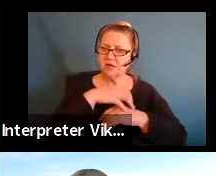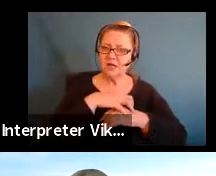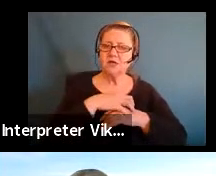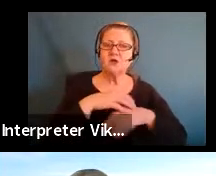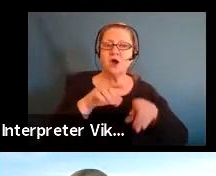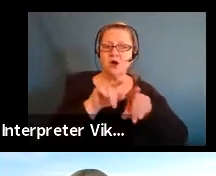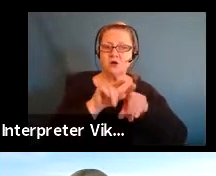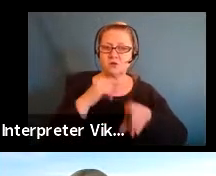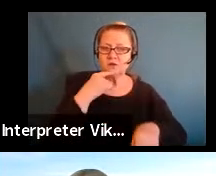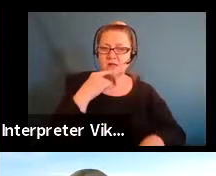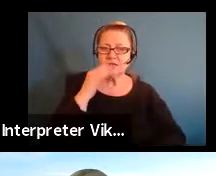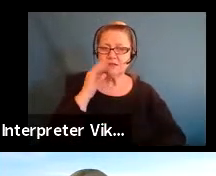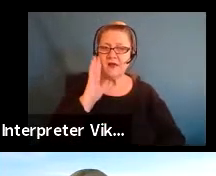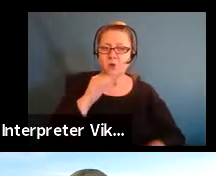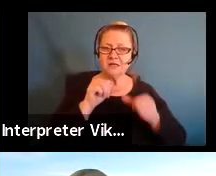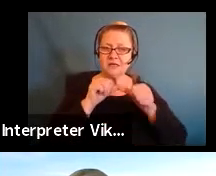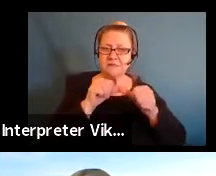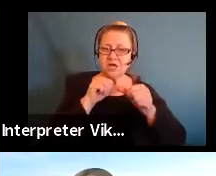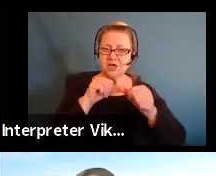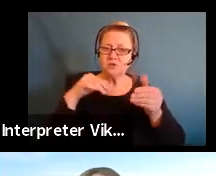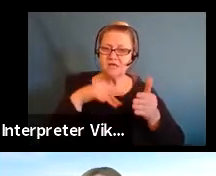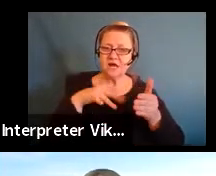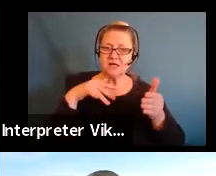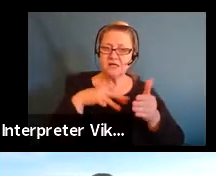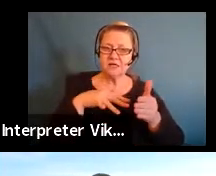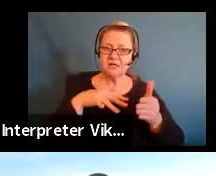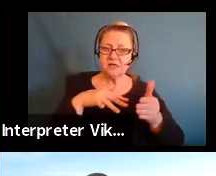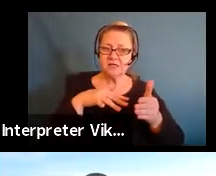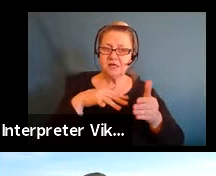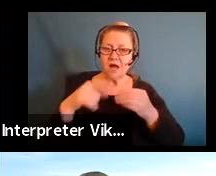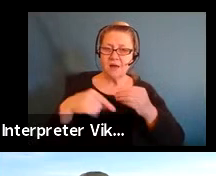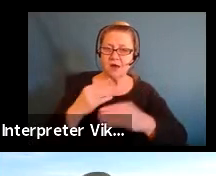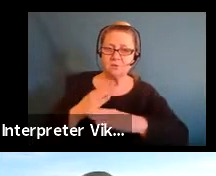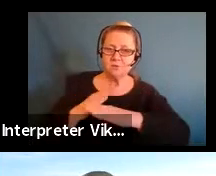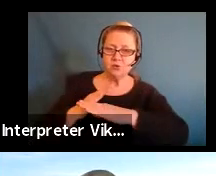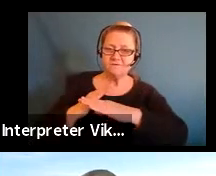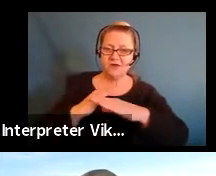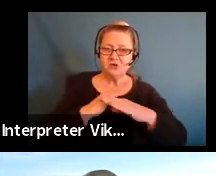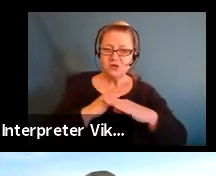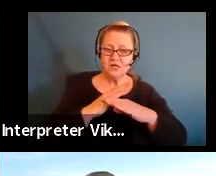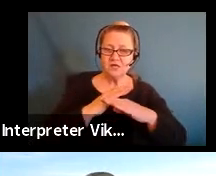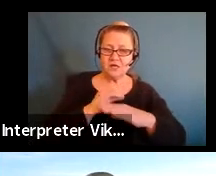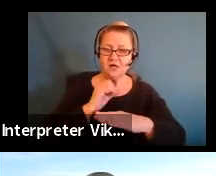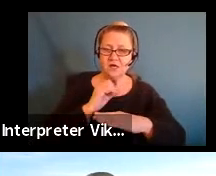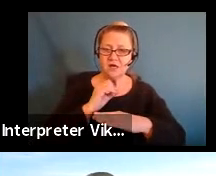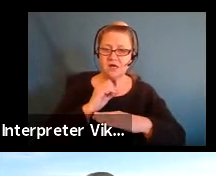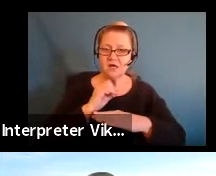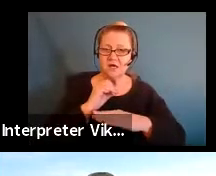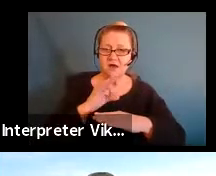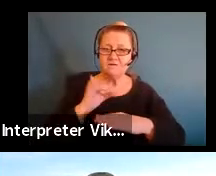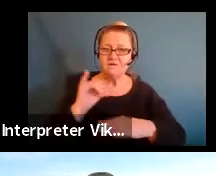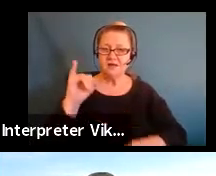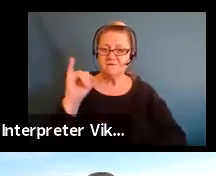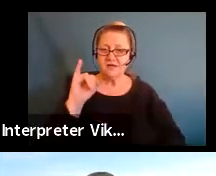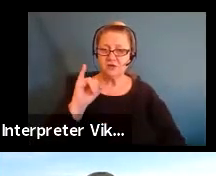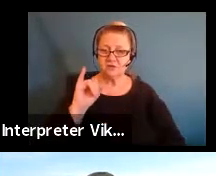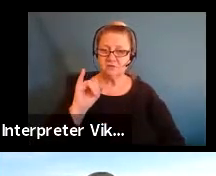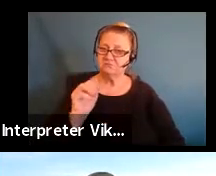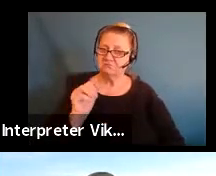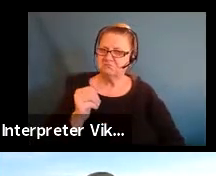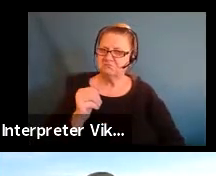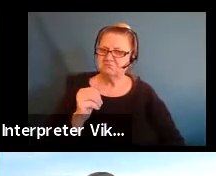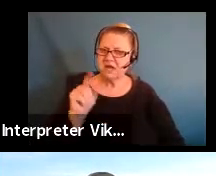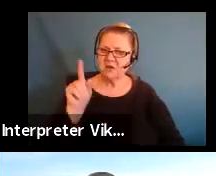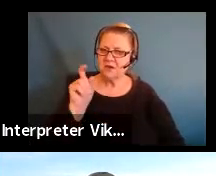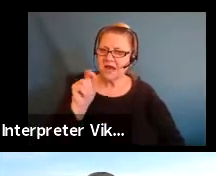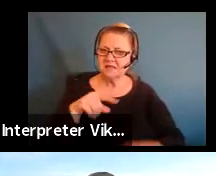that they were going to do continued studies on prevention of infection post-vaccination. So I want to know if you had